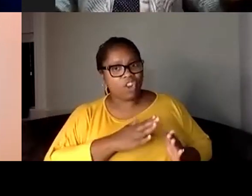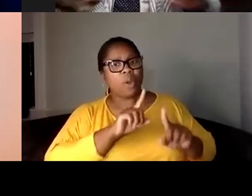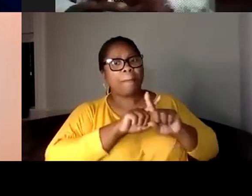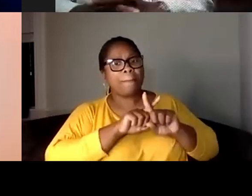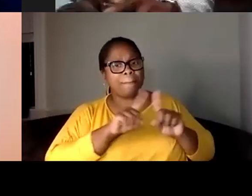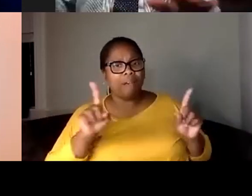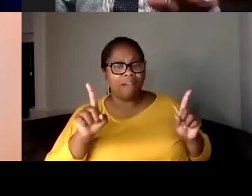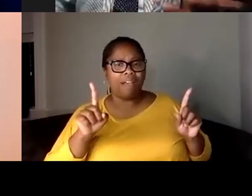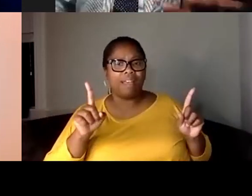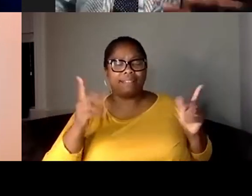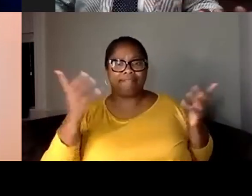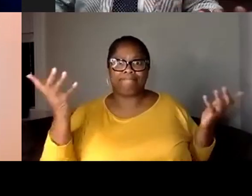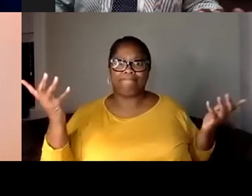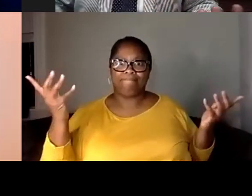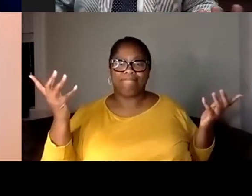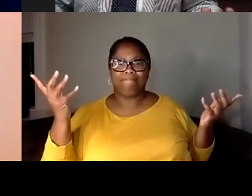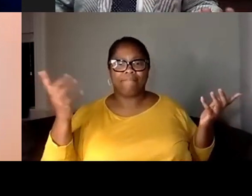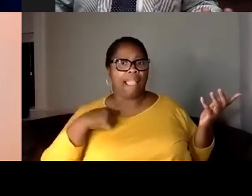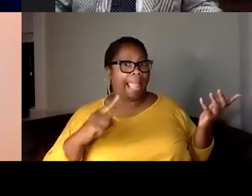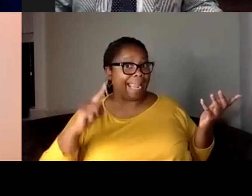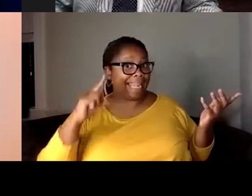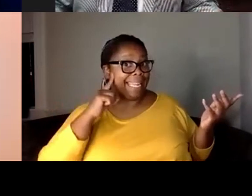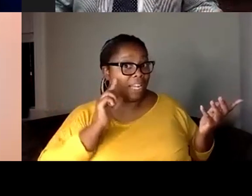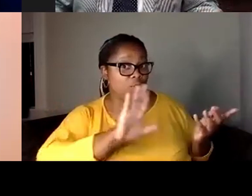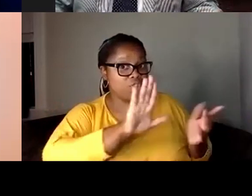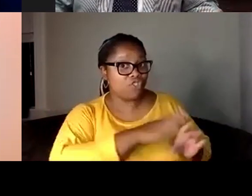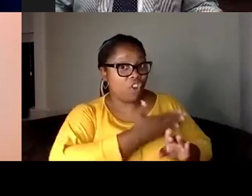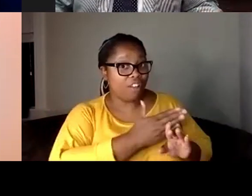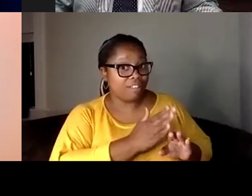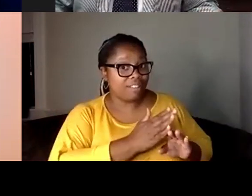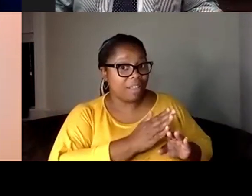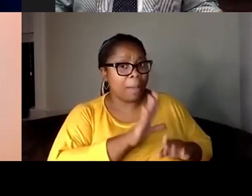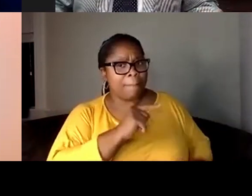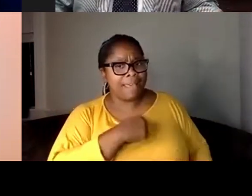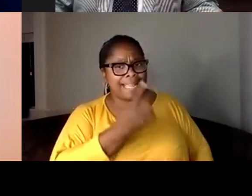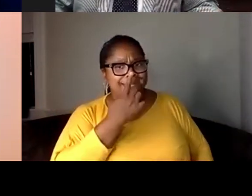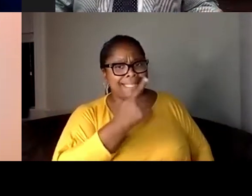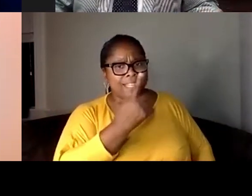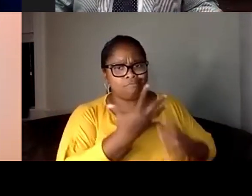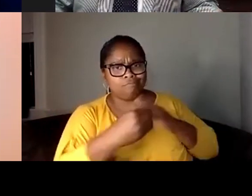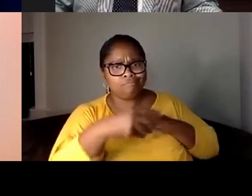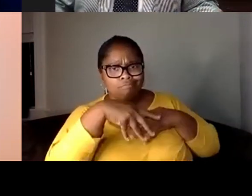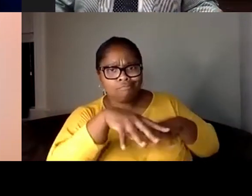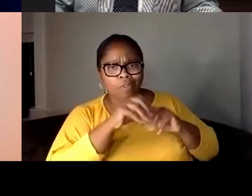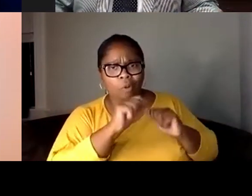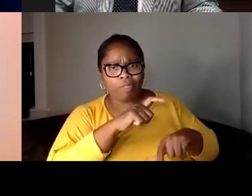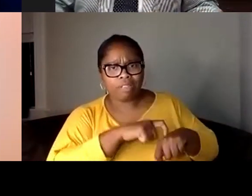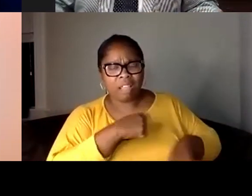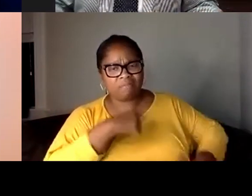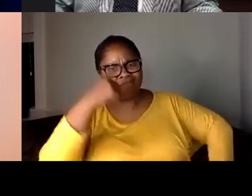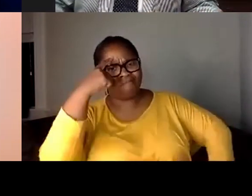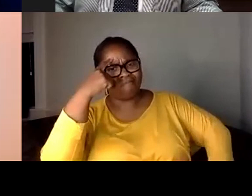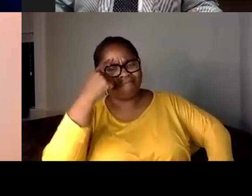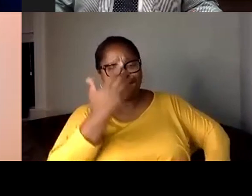I don't know, you know, I hear your songs, but I also see you in the streets all the time. So I'm going, maybe you have a